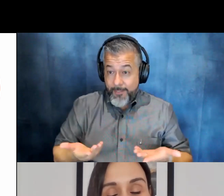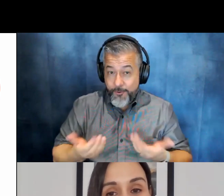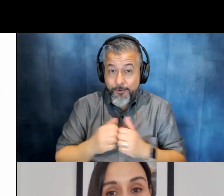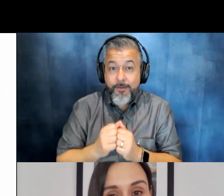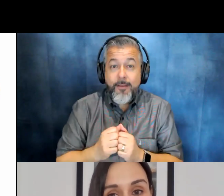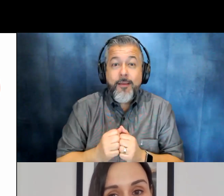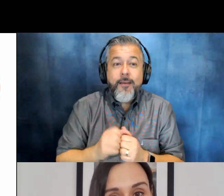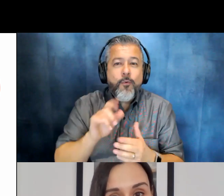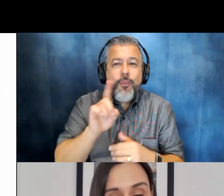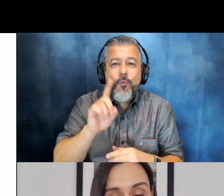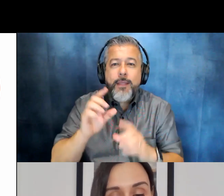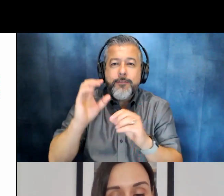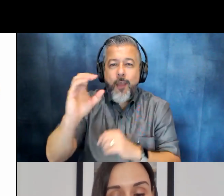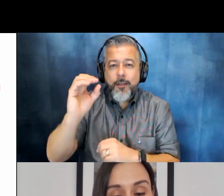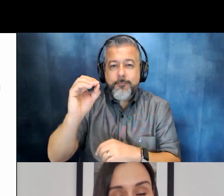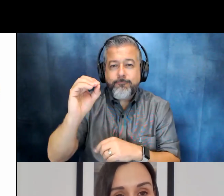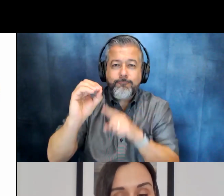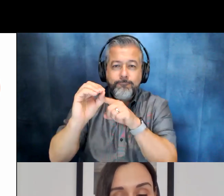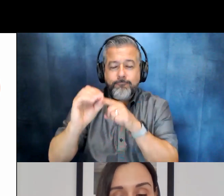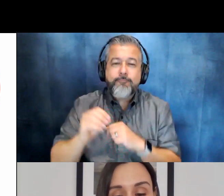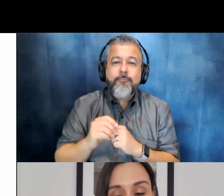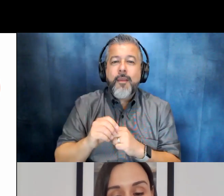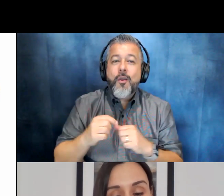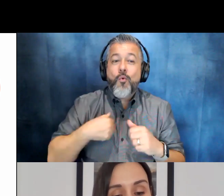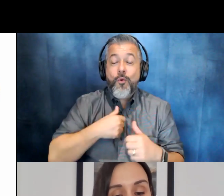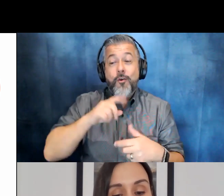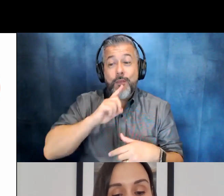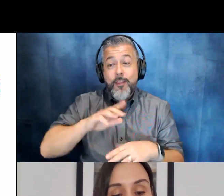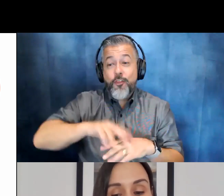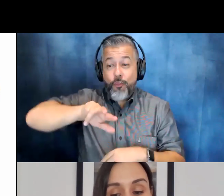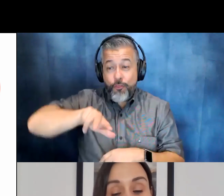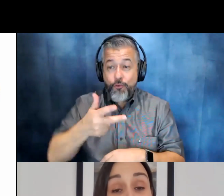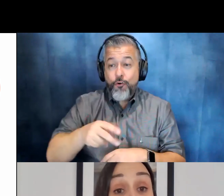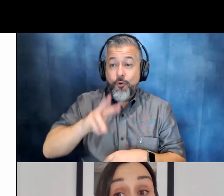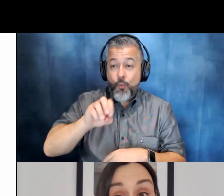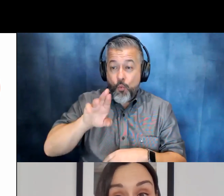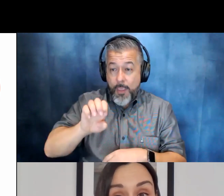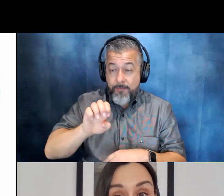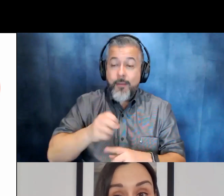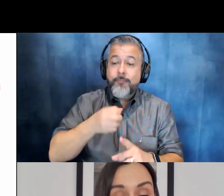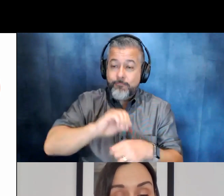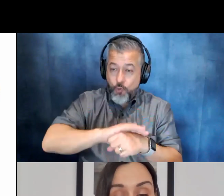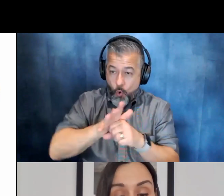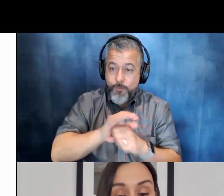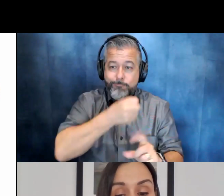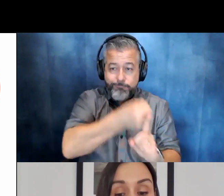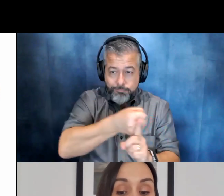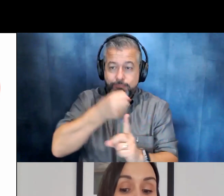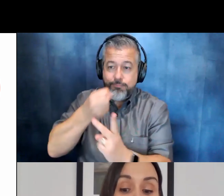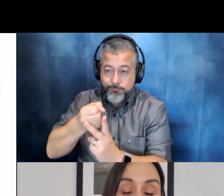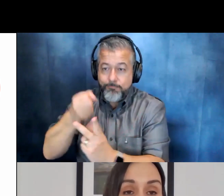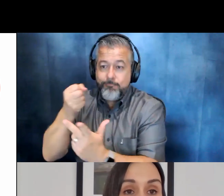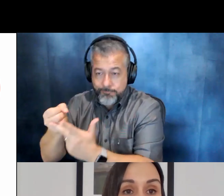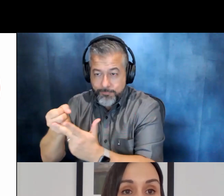way into our third wave of the coronavirus pandemic here. There are large numbers of individuals filling